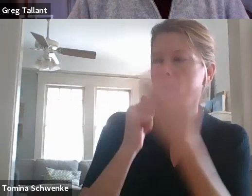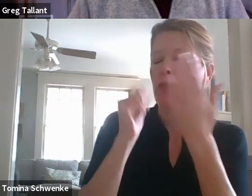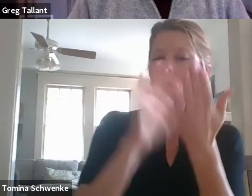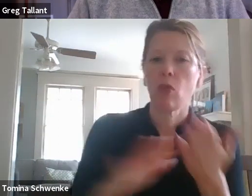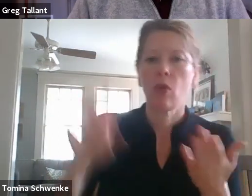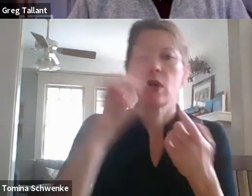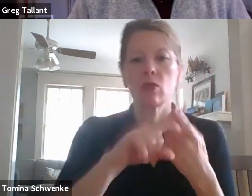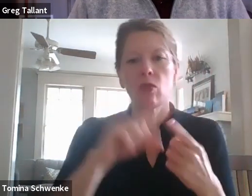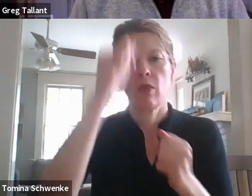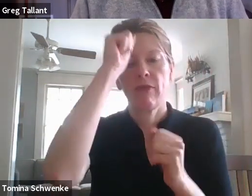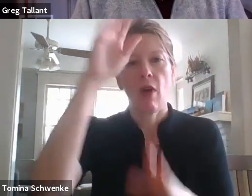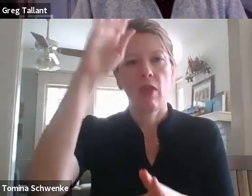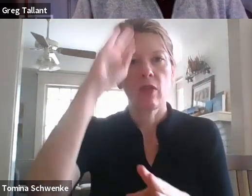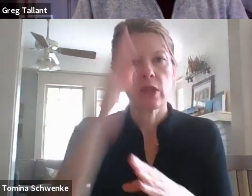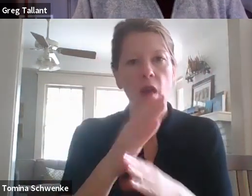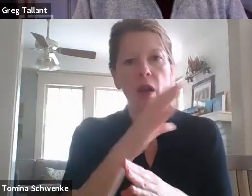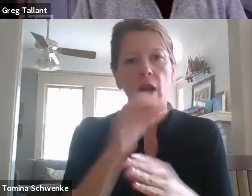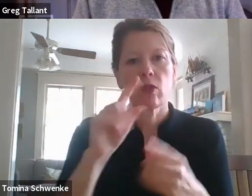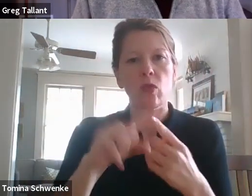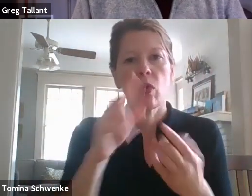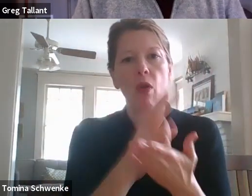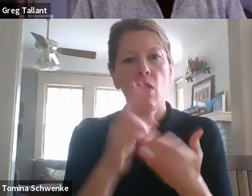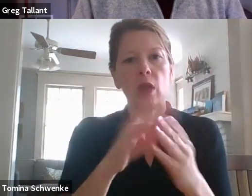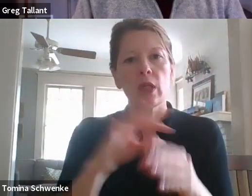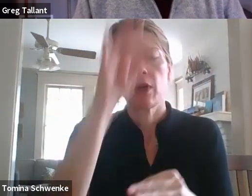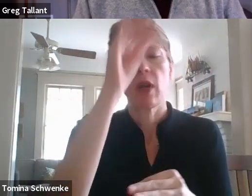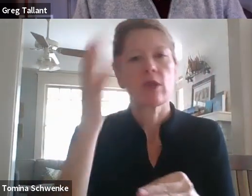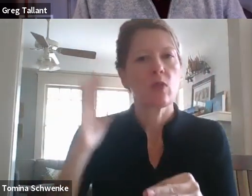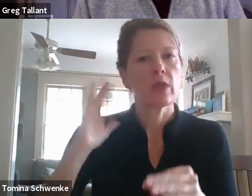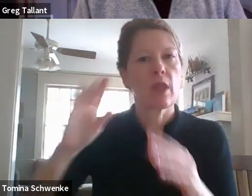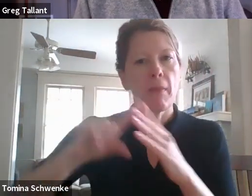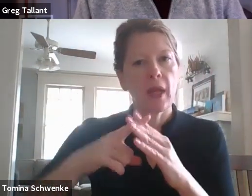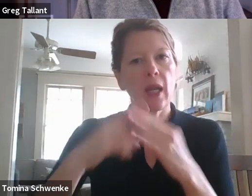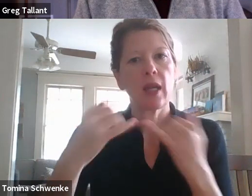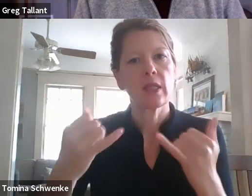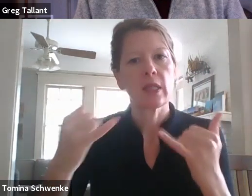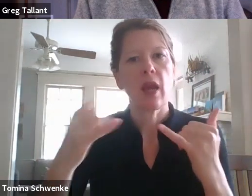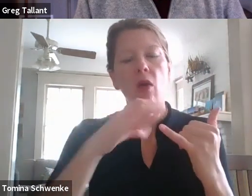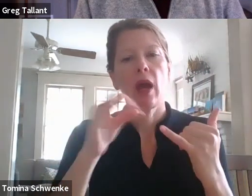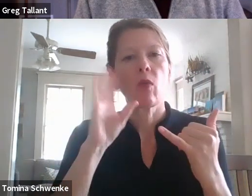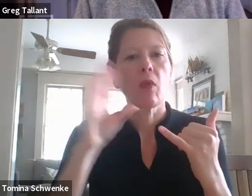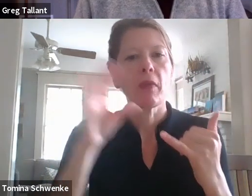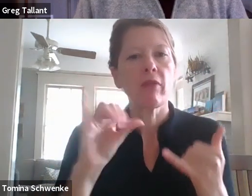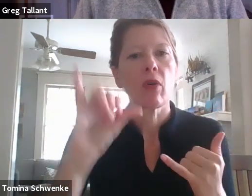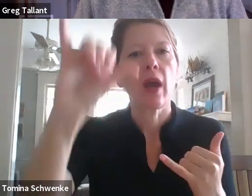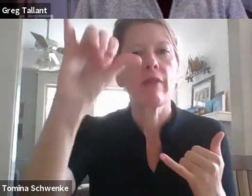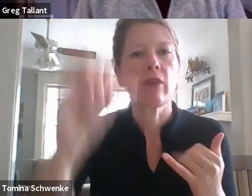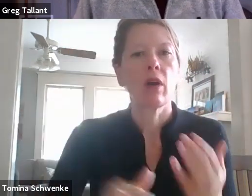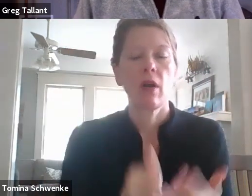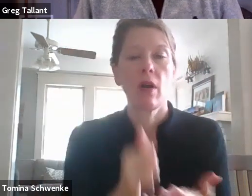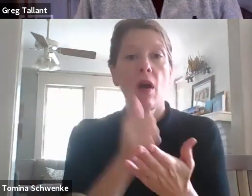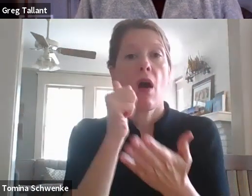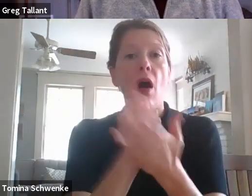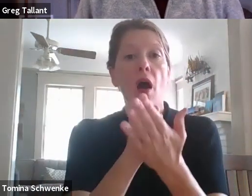Father, and to the Son, and to the Holy Spirit, as it was in the beginning, is now, and will be forever.